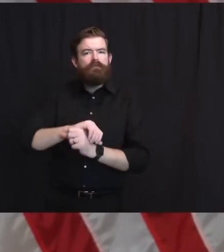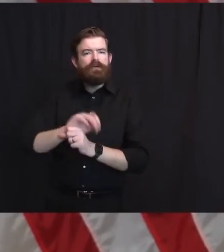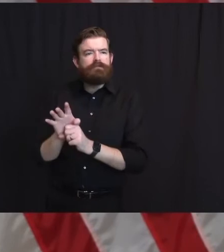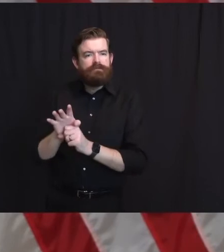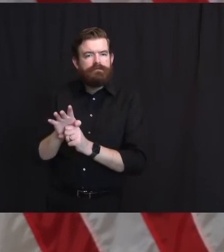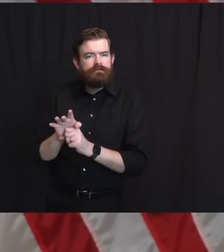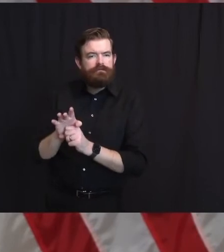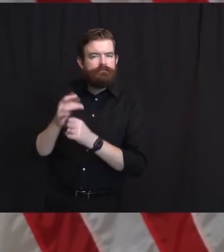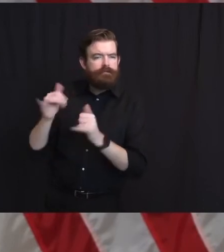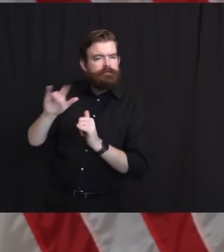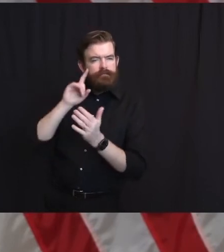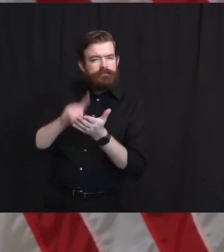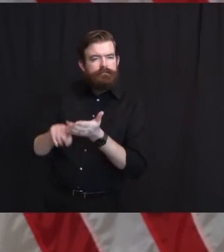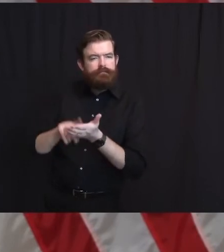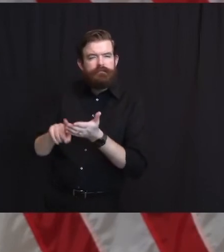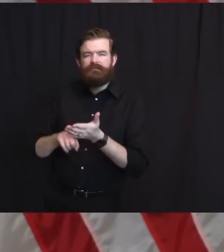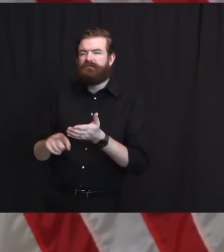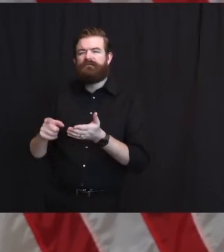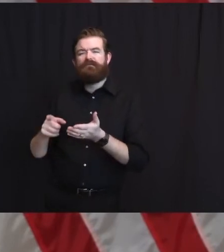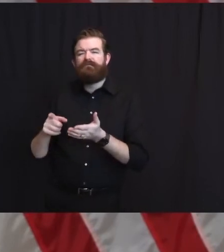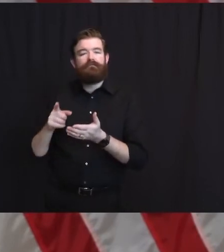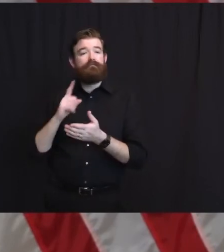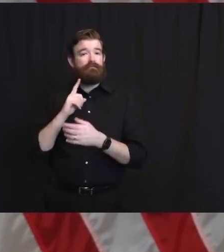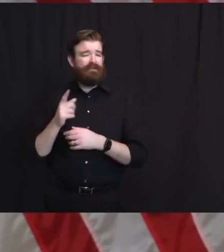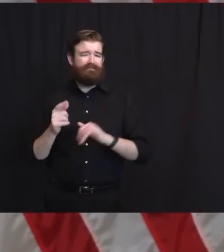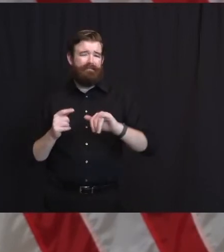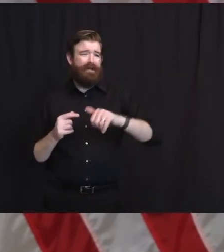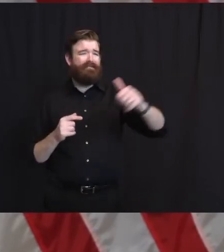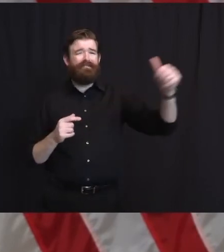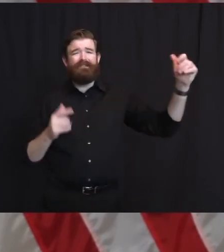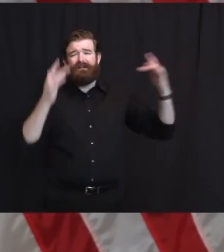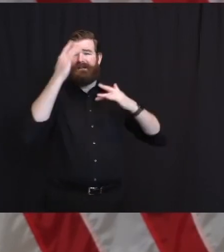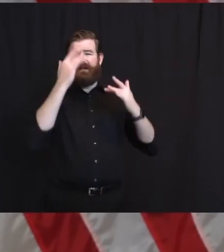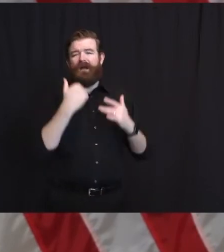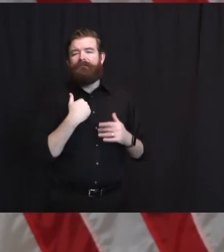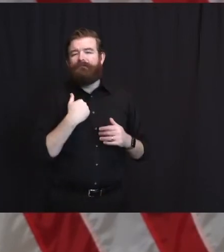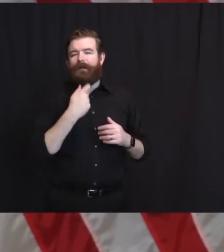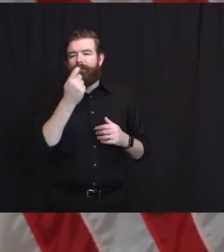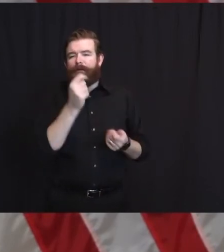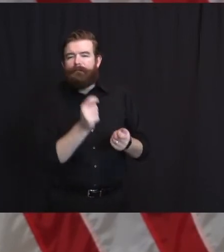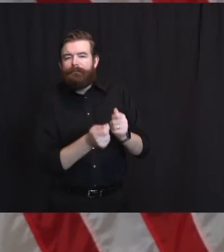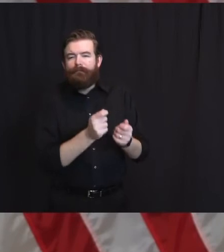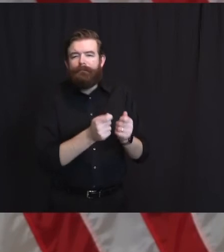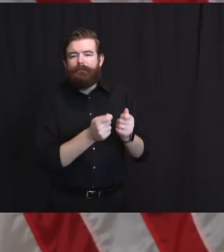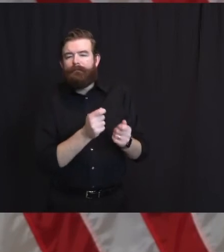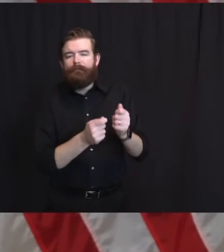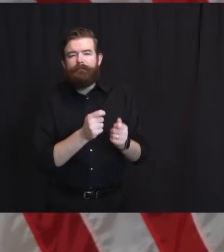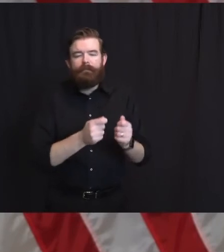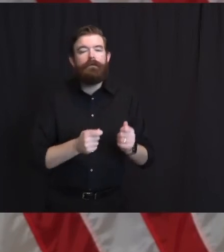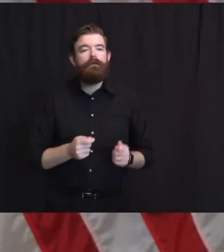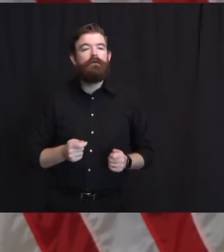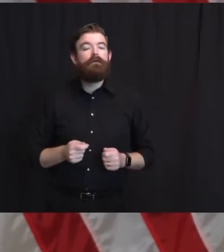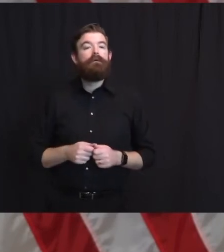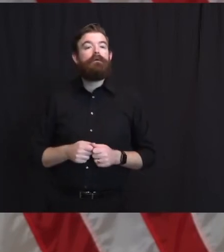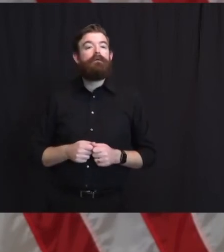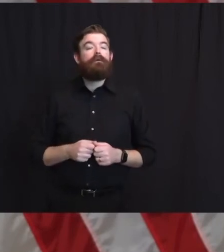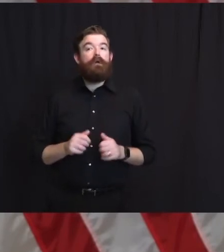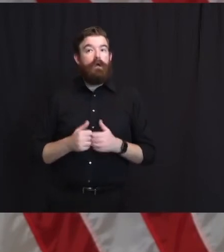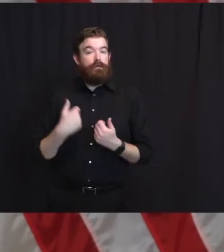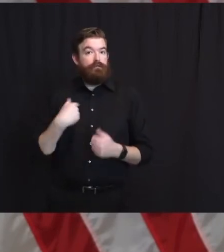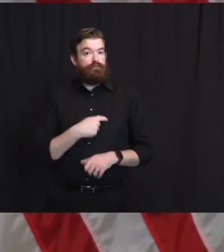viruses in general. But as far as, how that changes management right now, there is really no change in management. We still have to